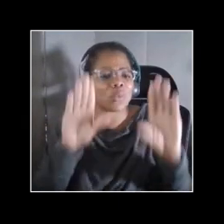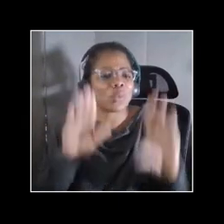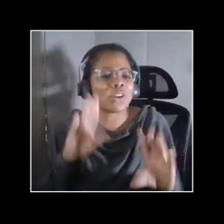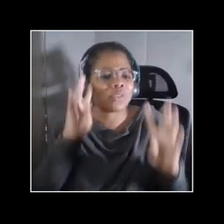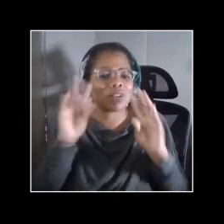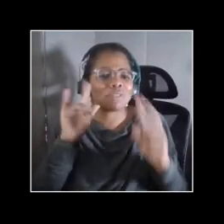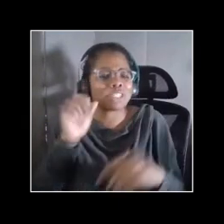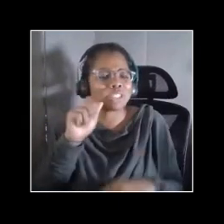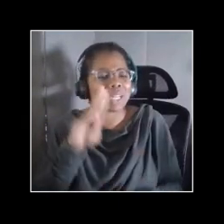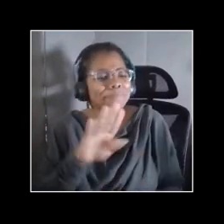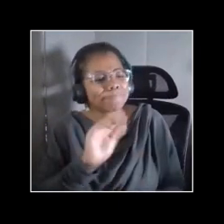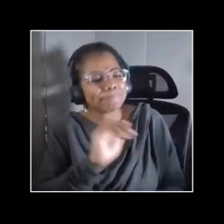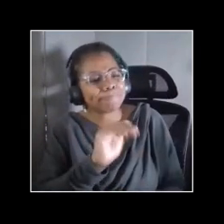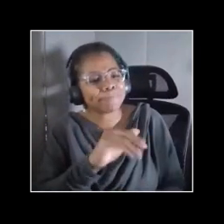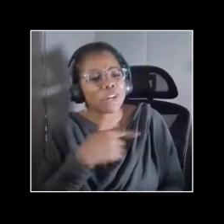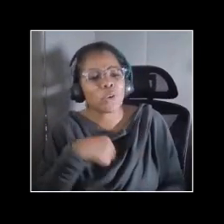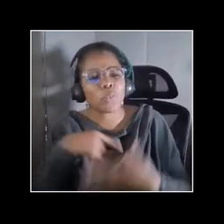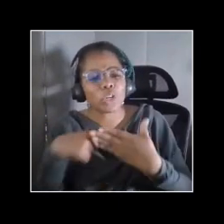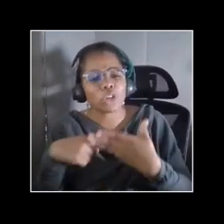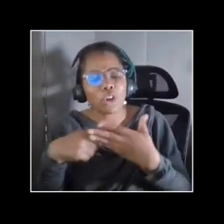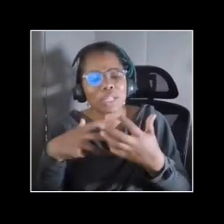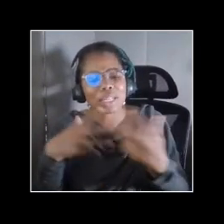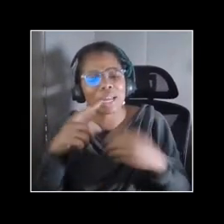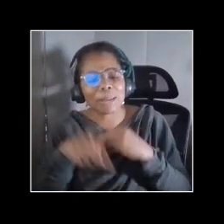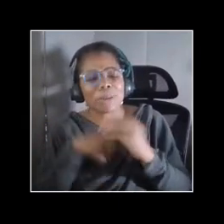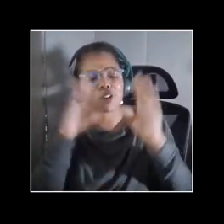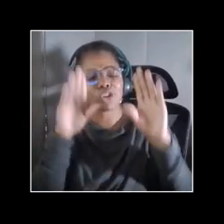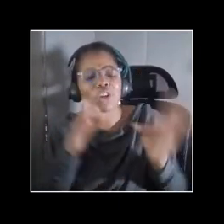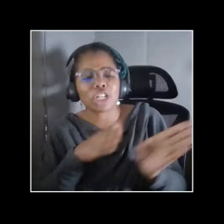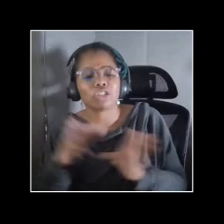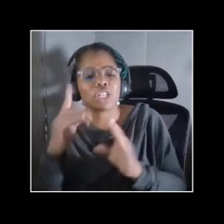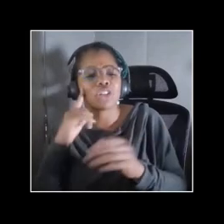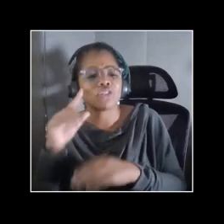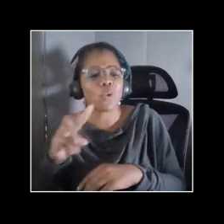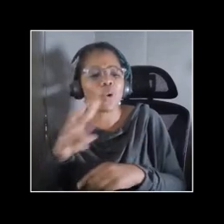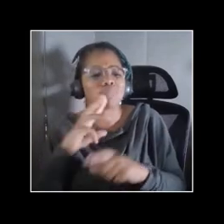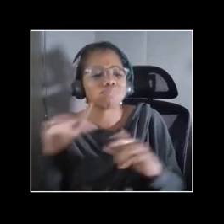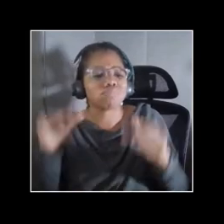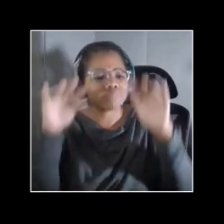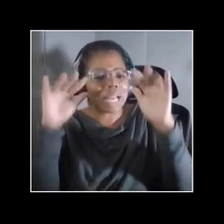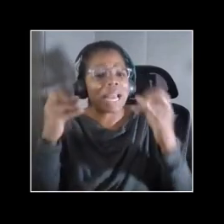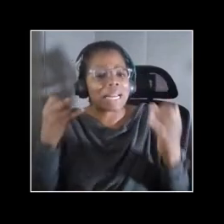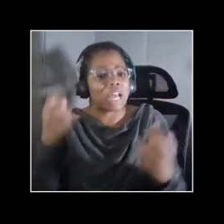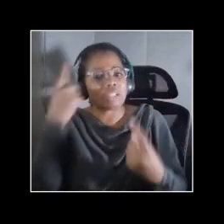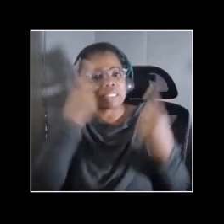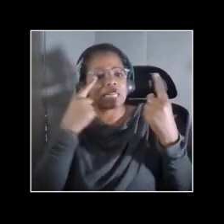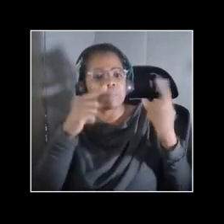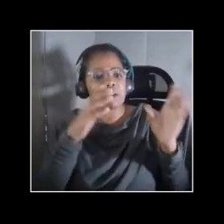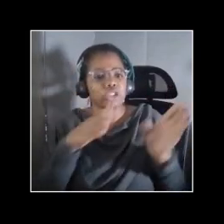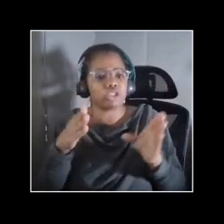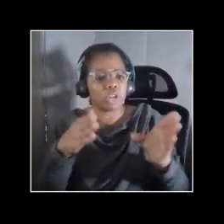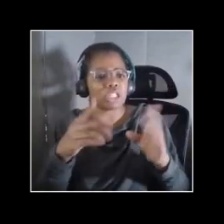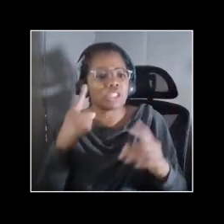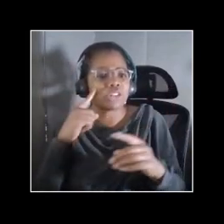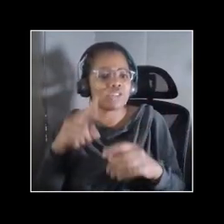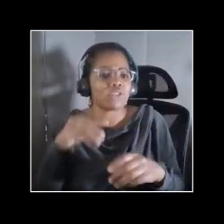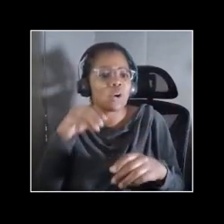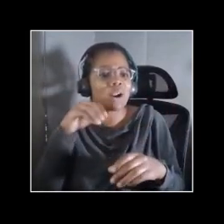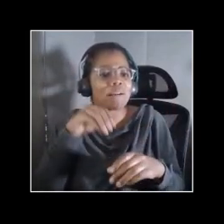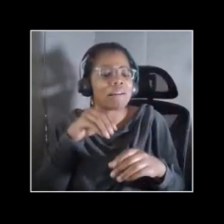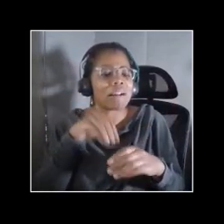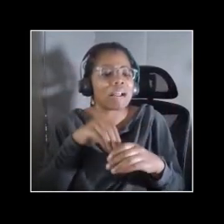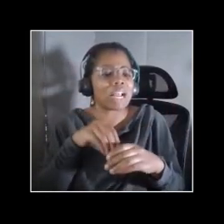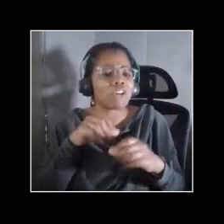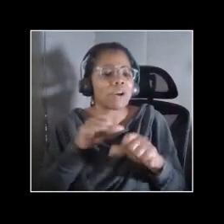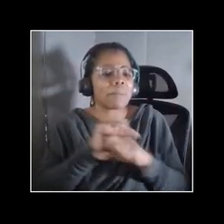and said, you know what? We talked a lot about these great strategies for sea level rise. Let's now think about strategies for the Intermountain West, the Pacific